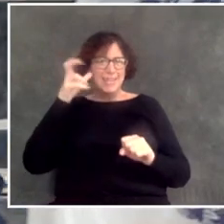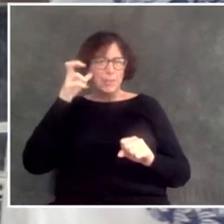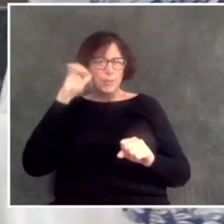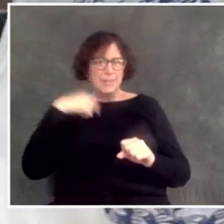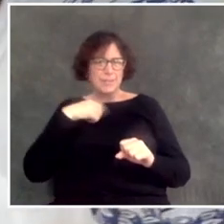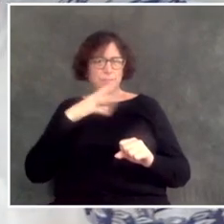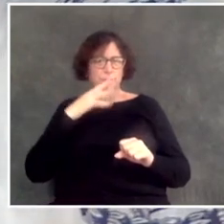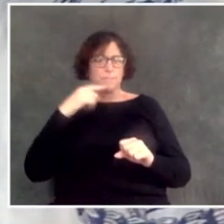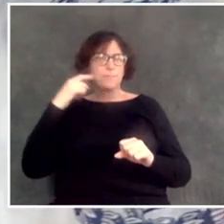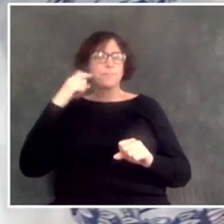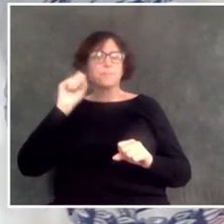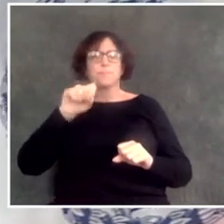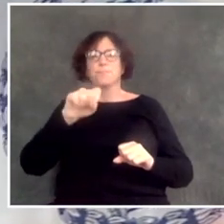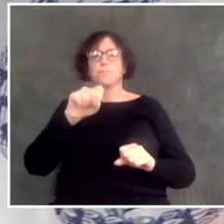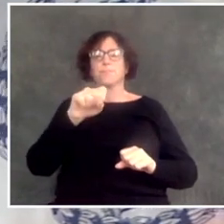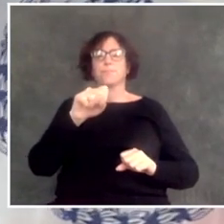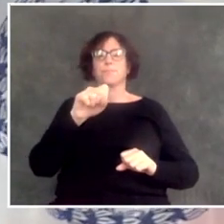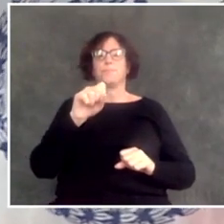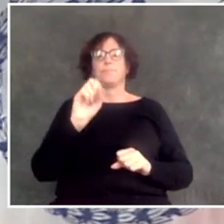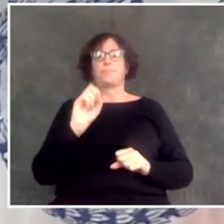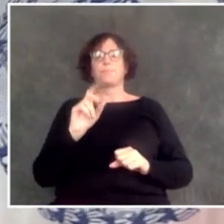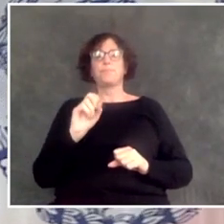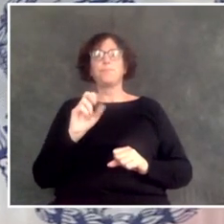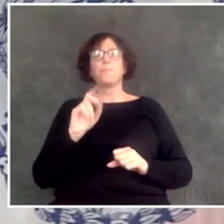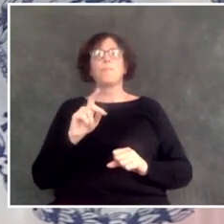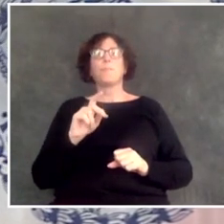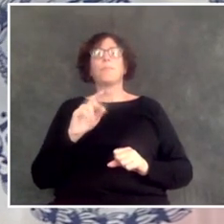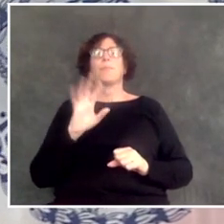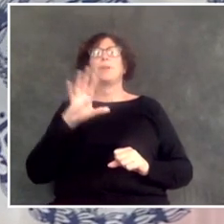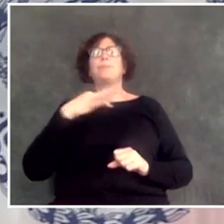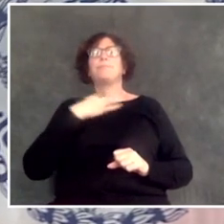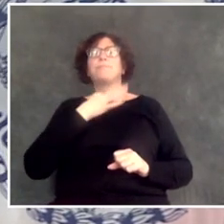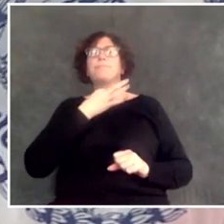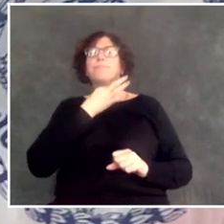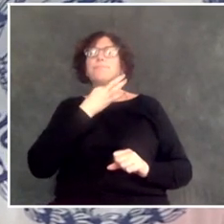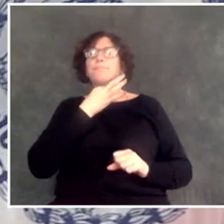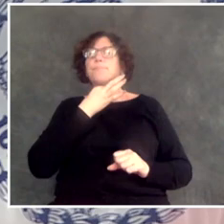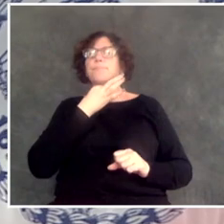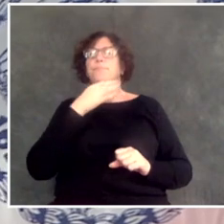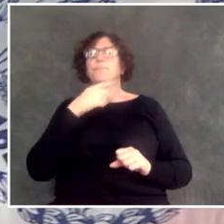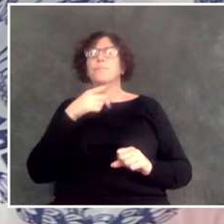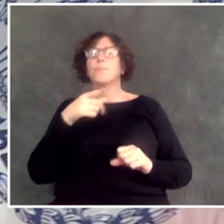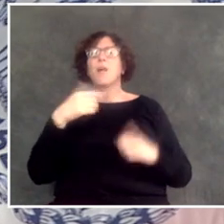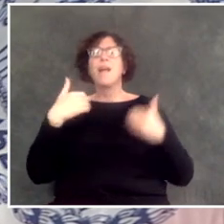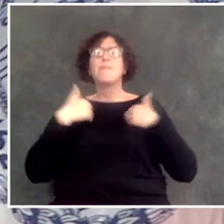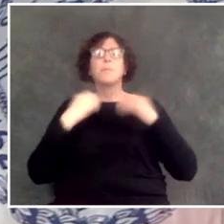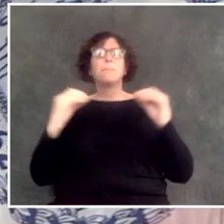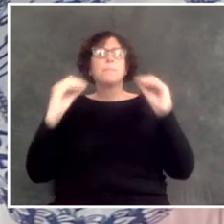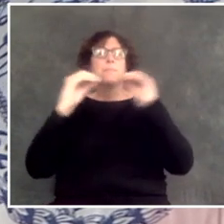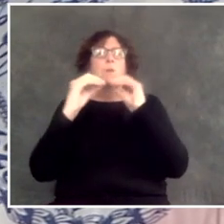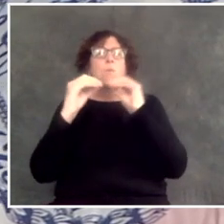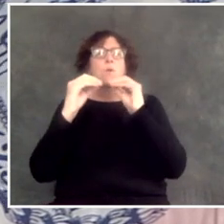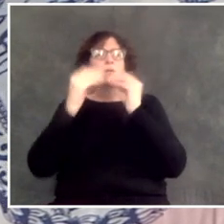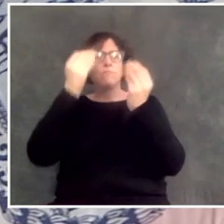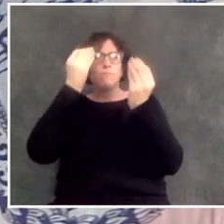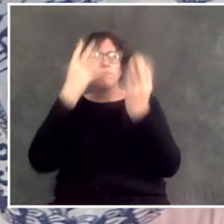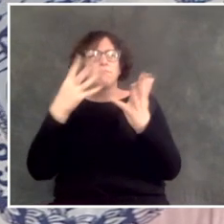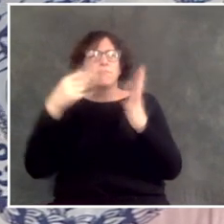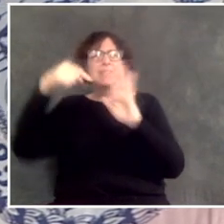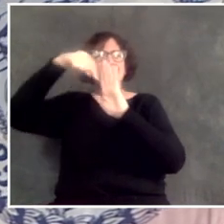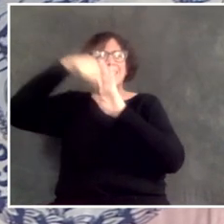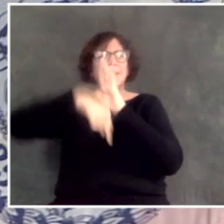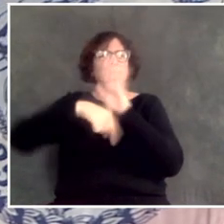wondering if you could give us a little more detail about what types of private businesses you think might have ventilators,